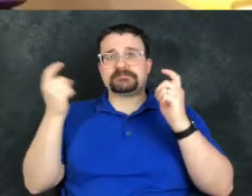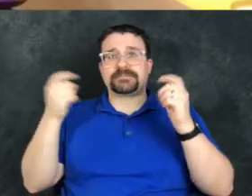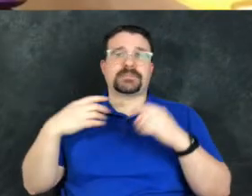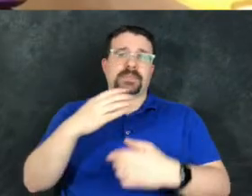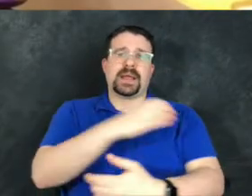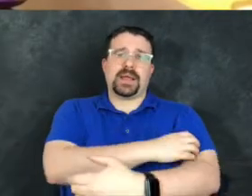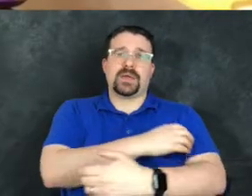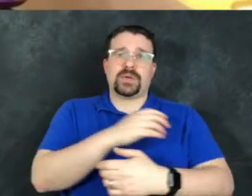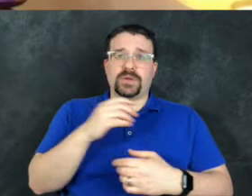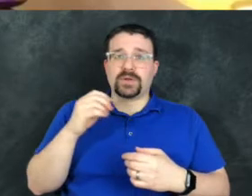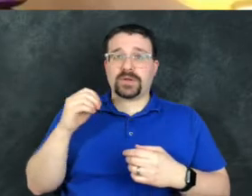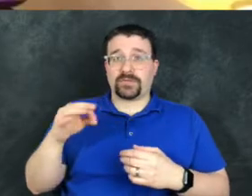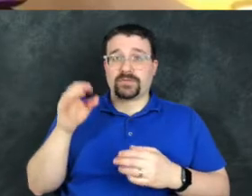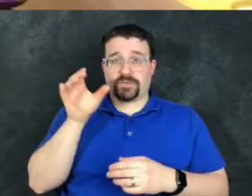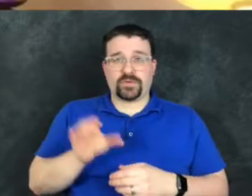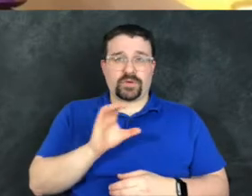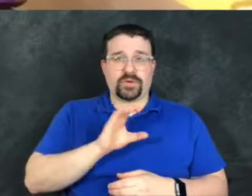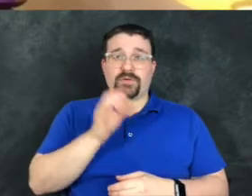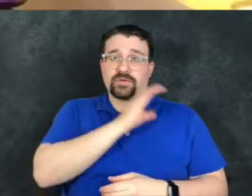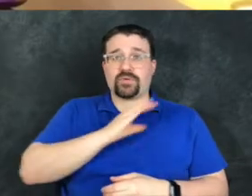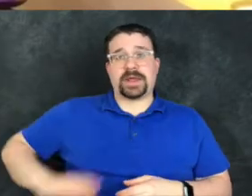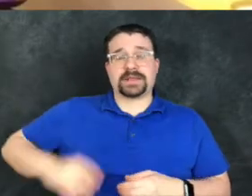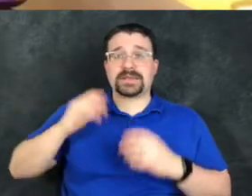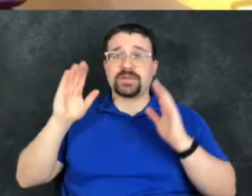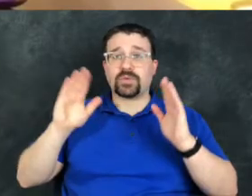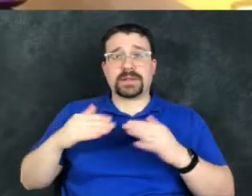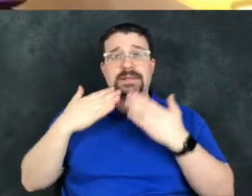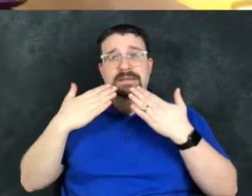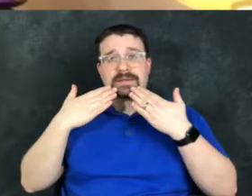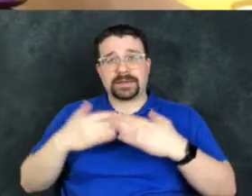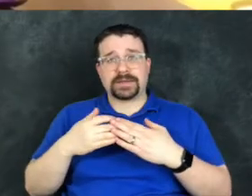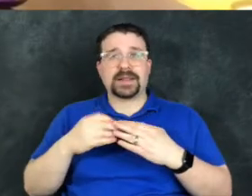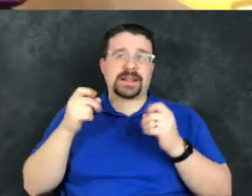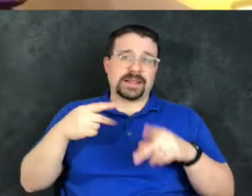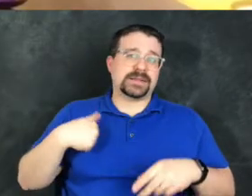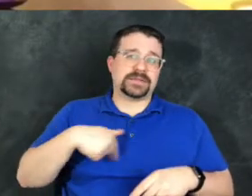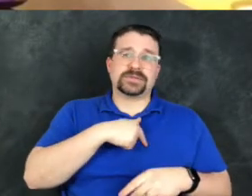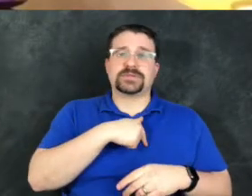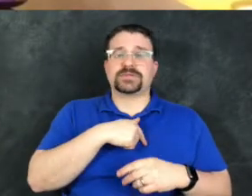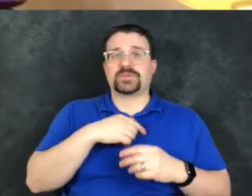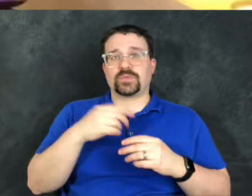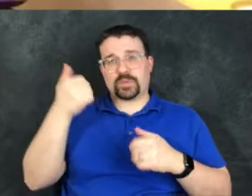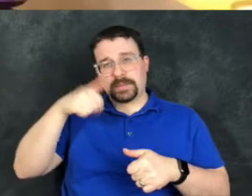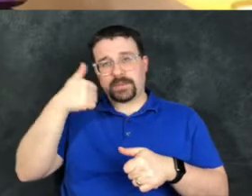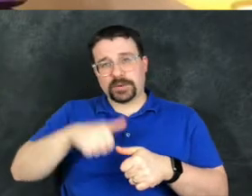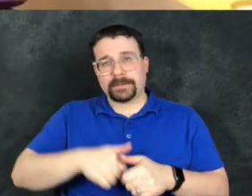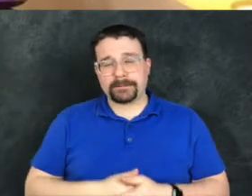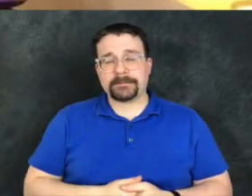again, as we celebrate the power of Christ in the great Thanksgiving, let